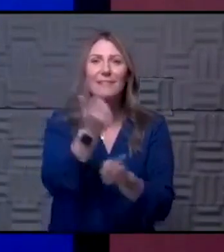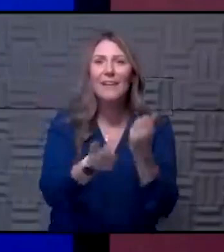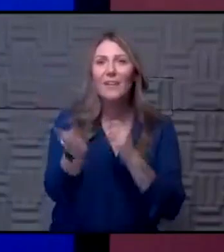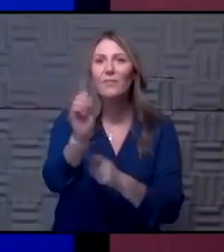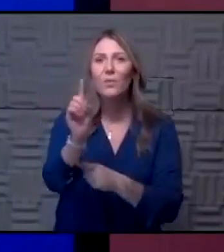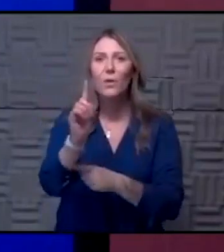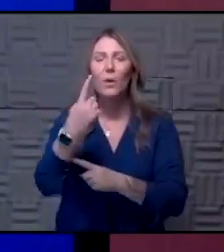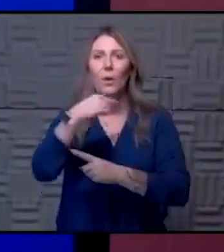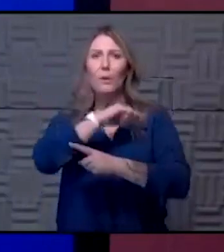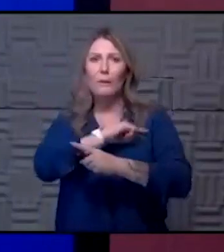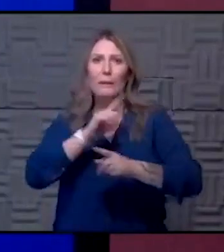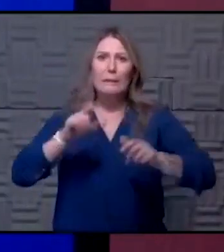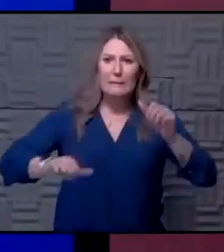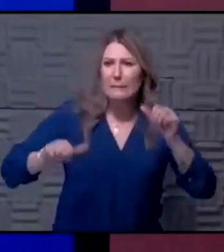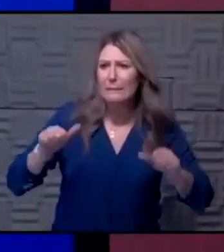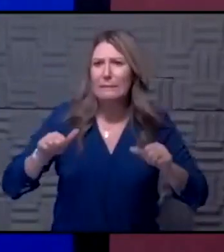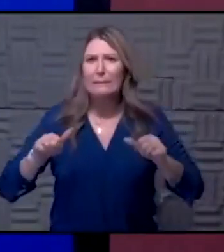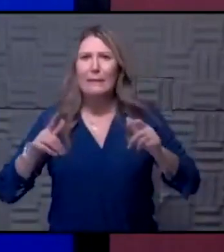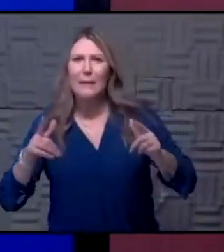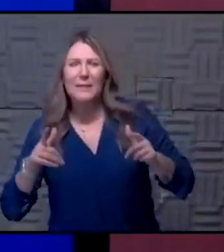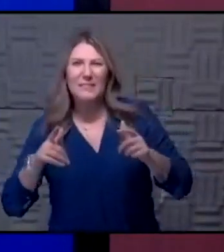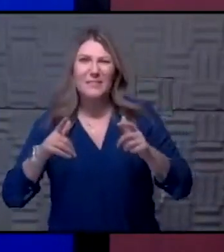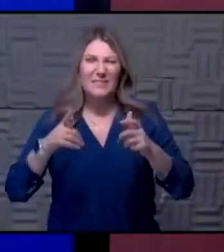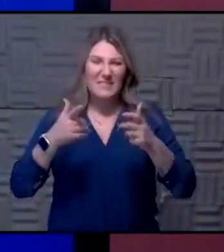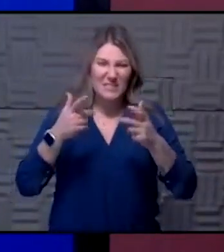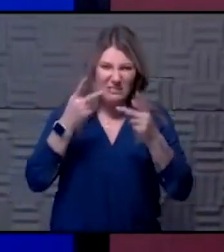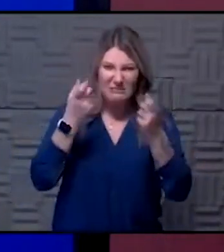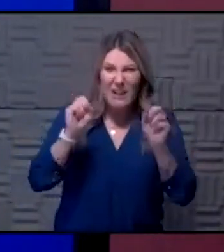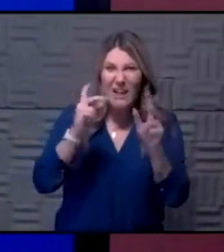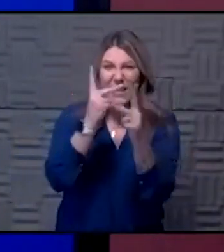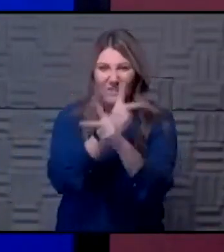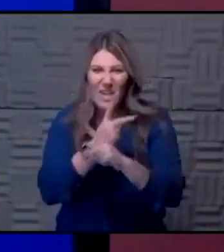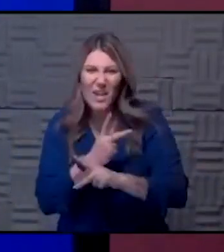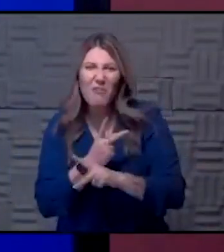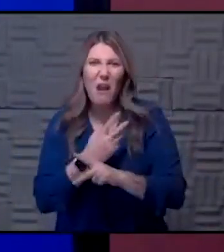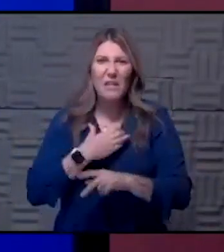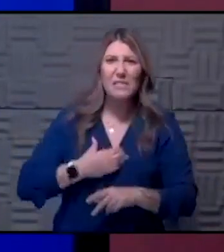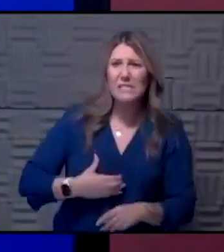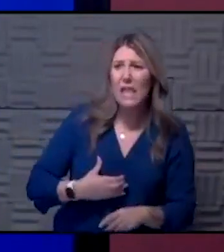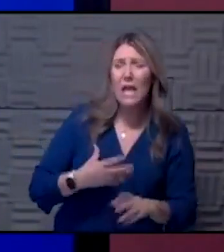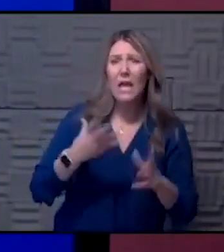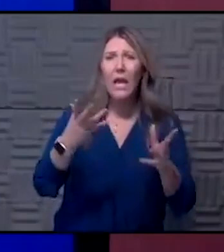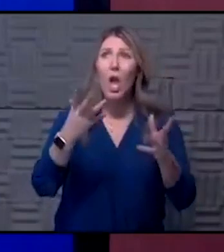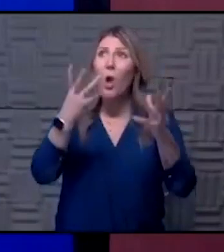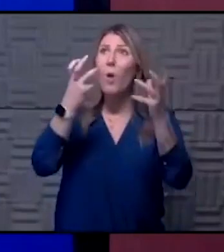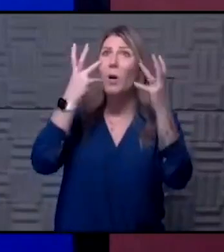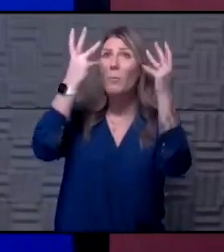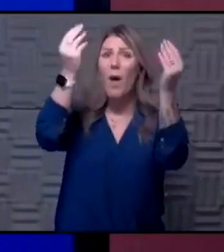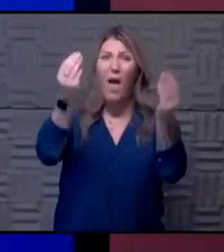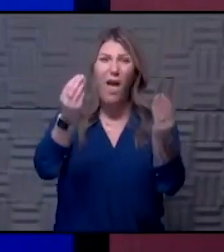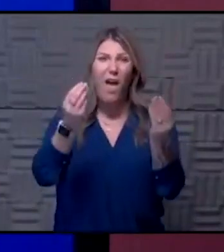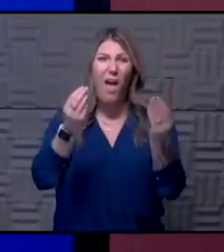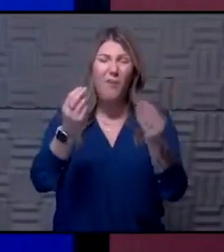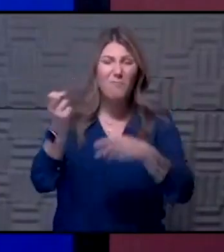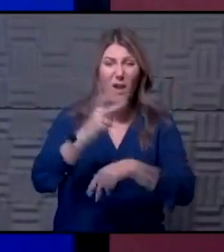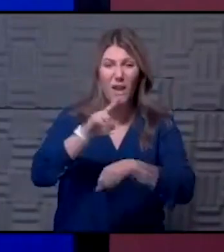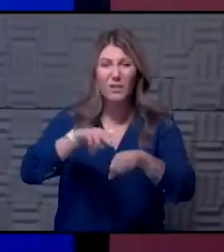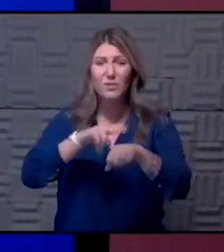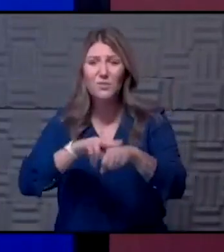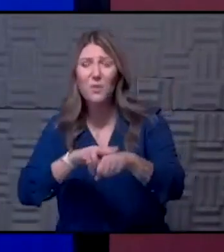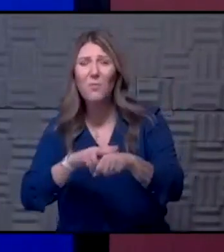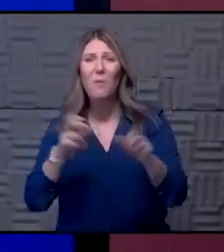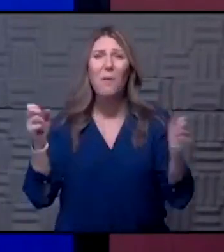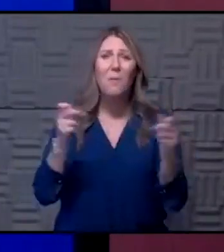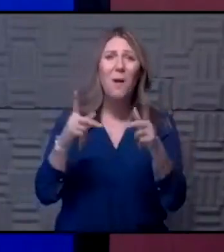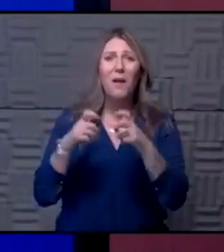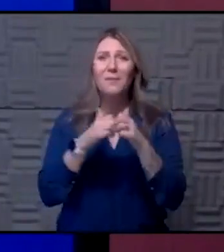a wrestling match, and we're wrestling with our desire, and our desire is to get out there and be normal and get together and be social